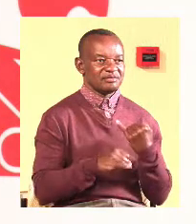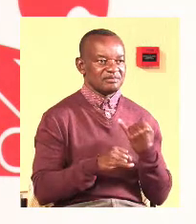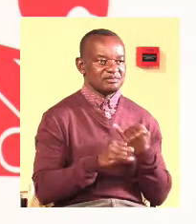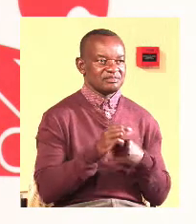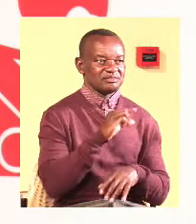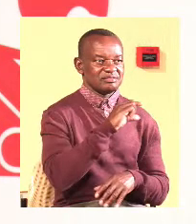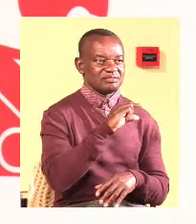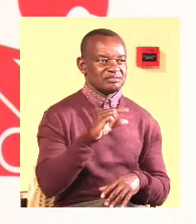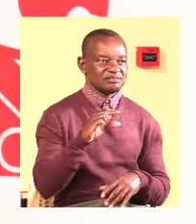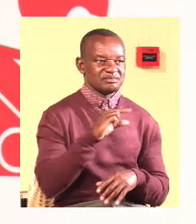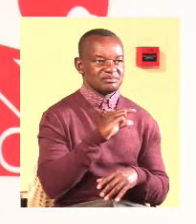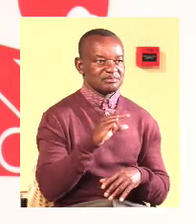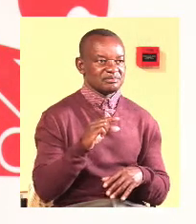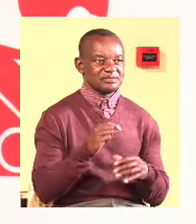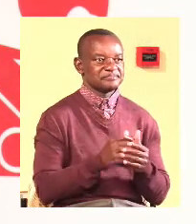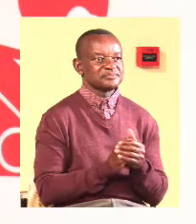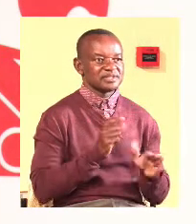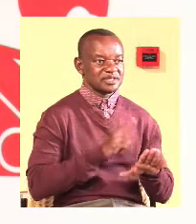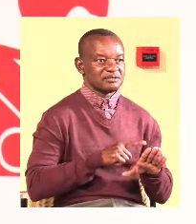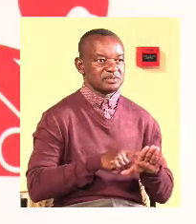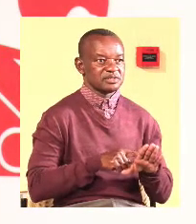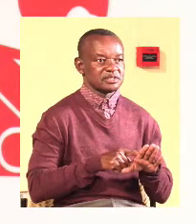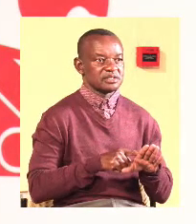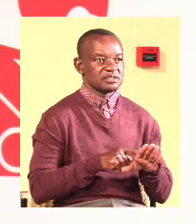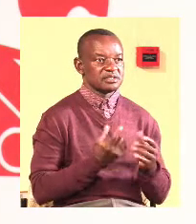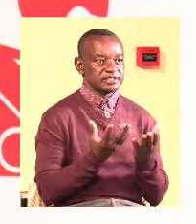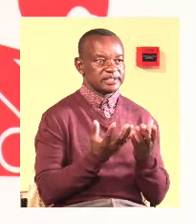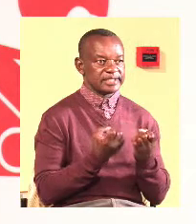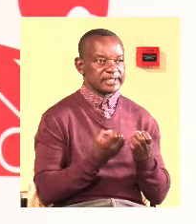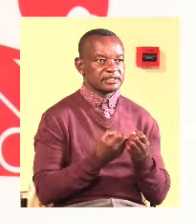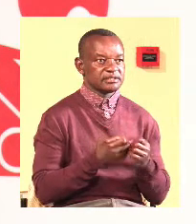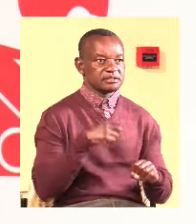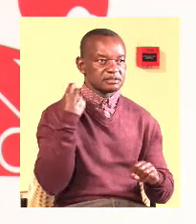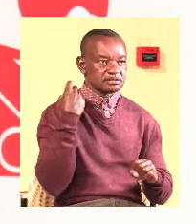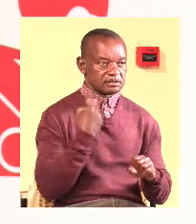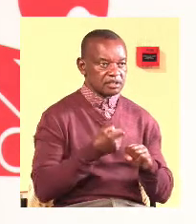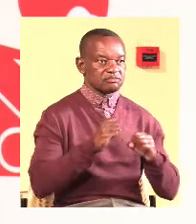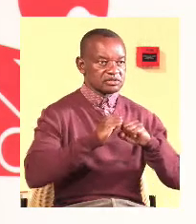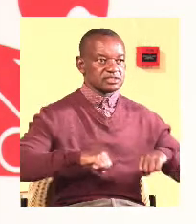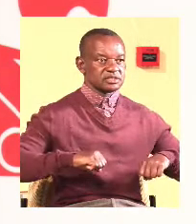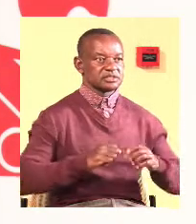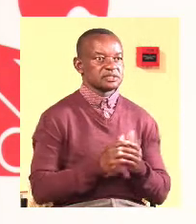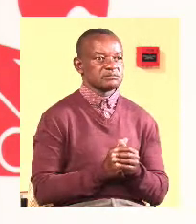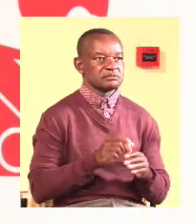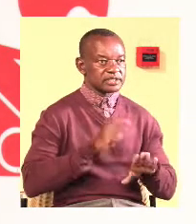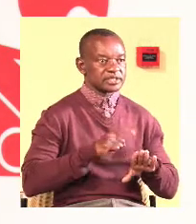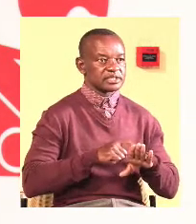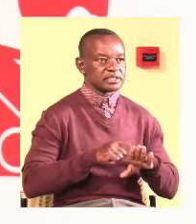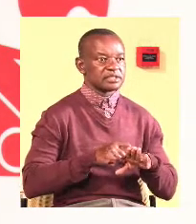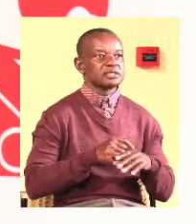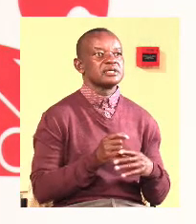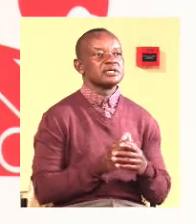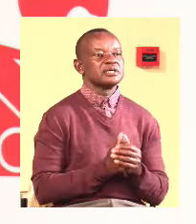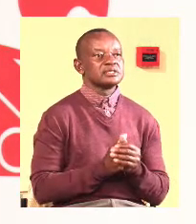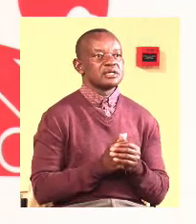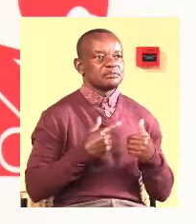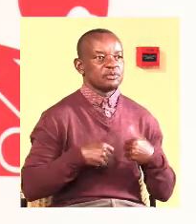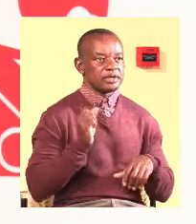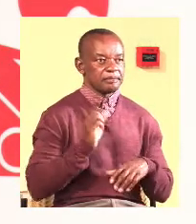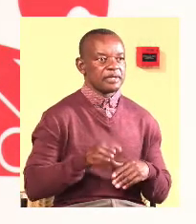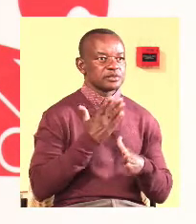for desperate measures. So this is a time when we need to work together. This is a time when we really